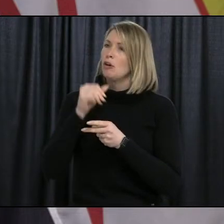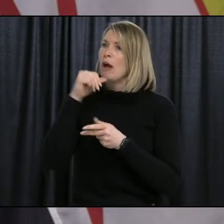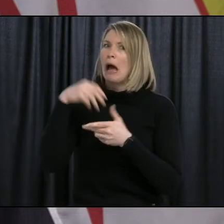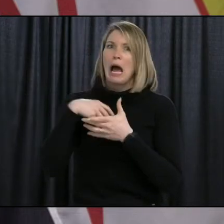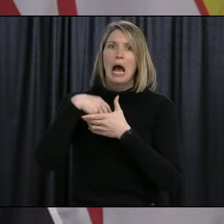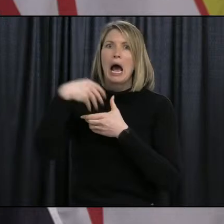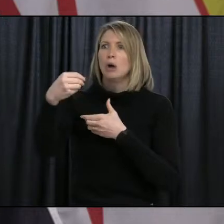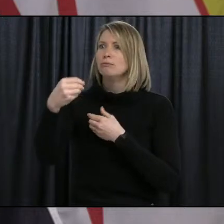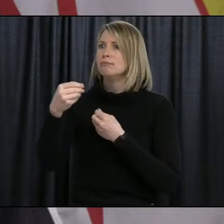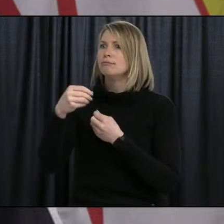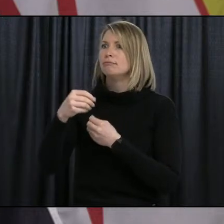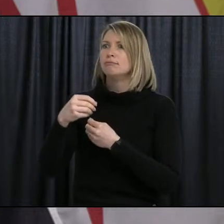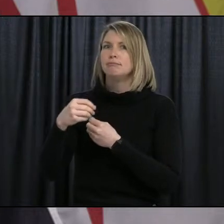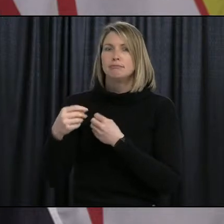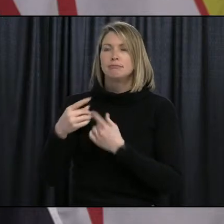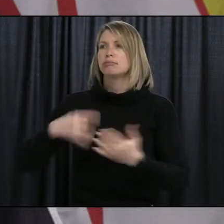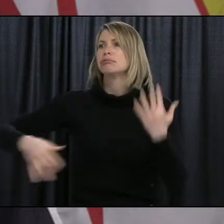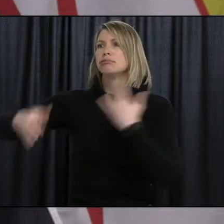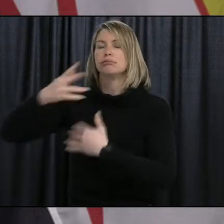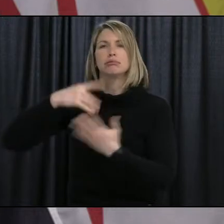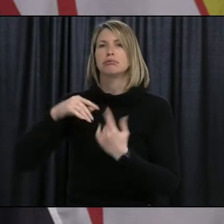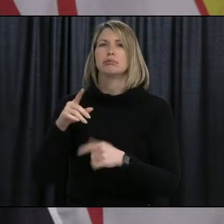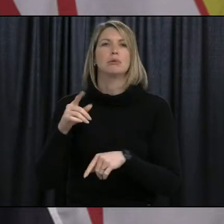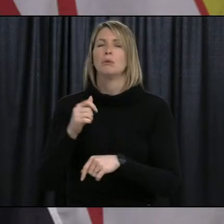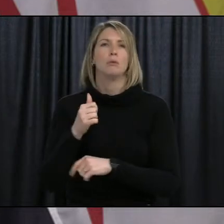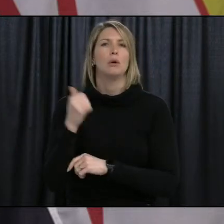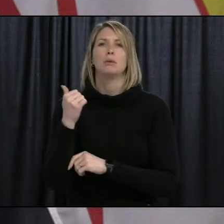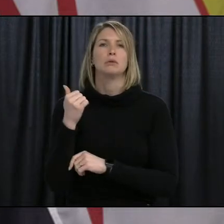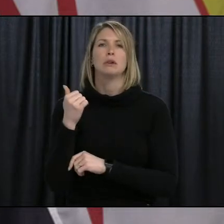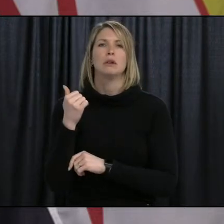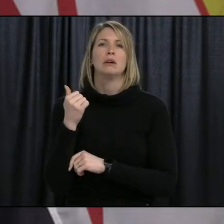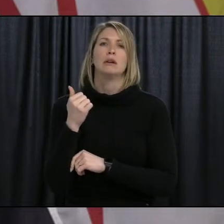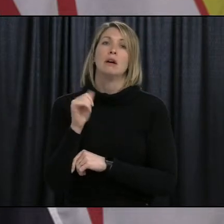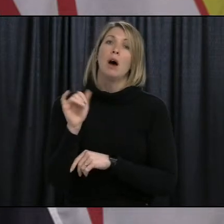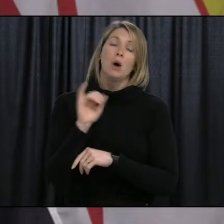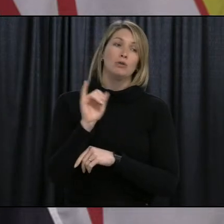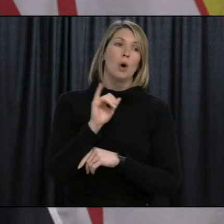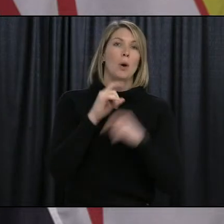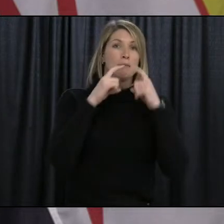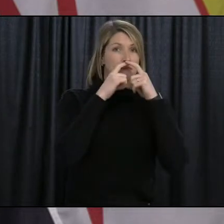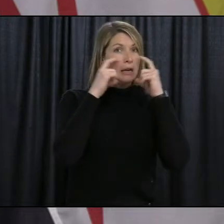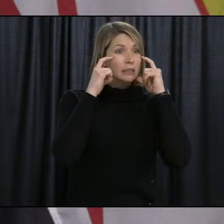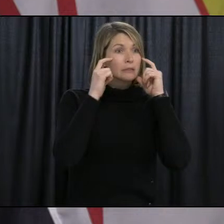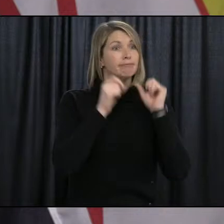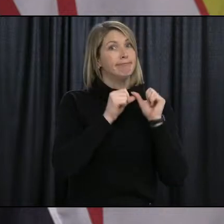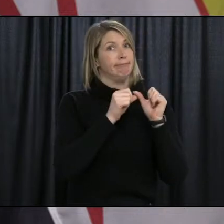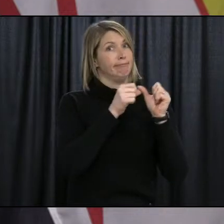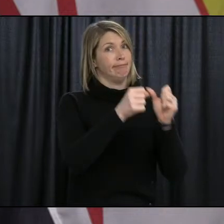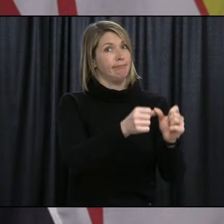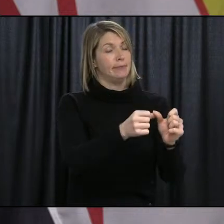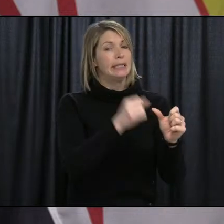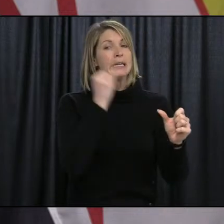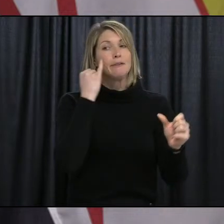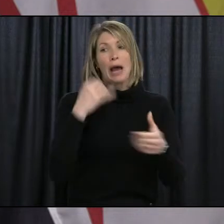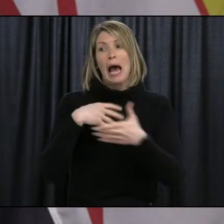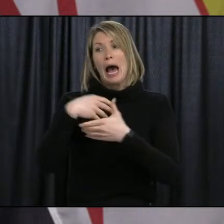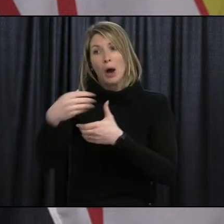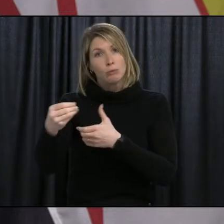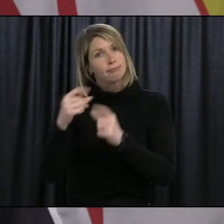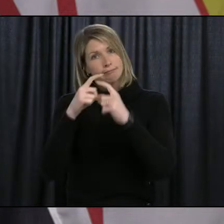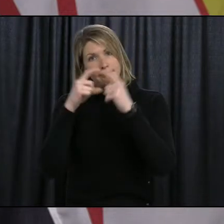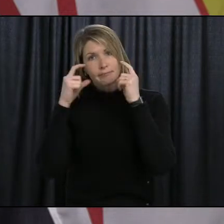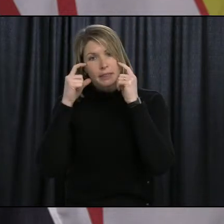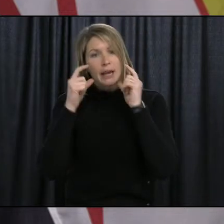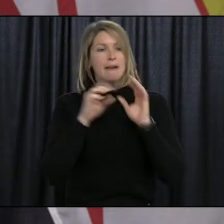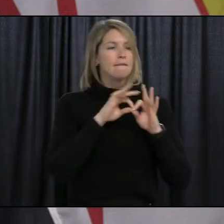perhaps not wearing masks as we would normally, within your close contacts. So we want to make sure that we're